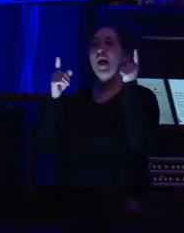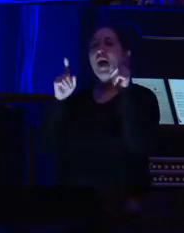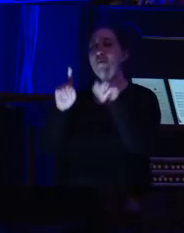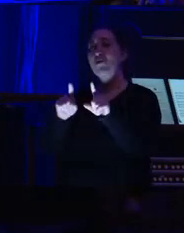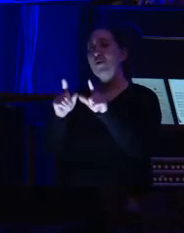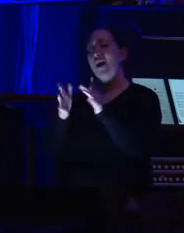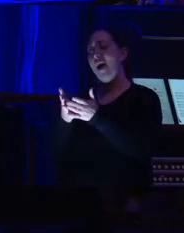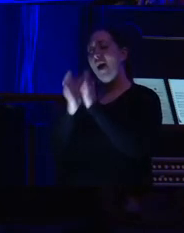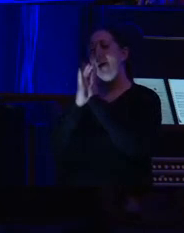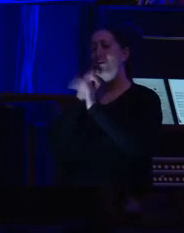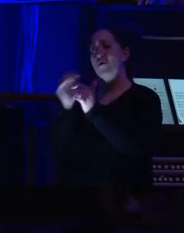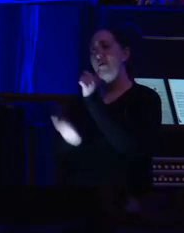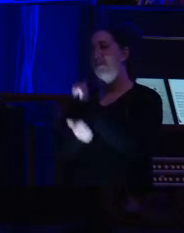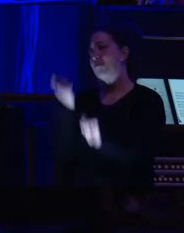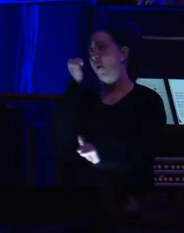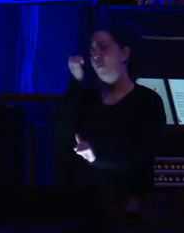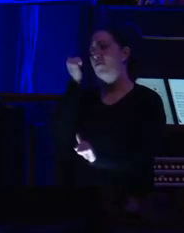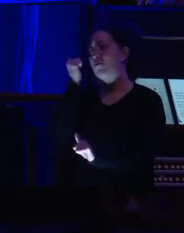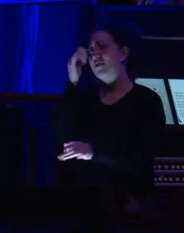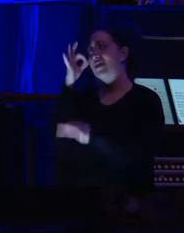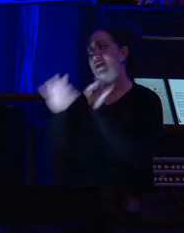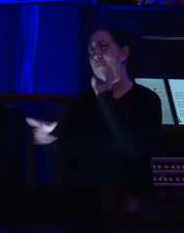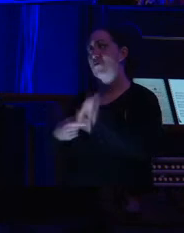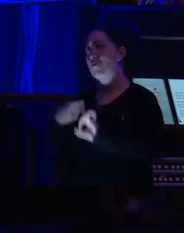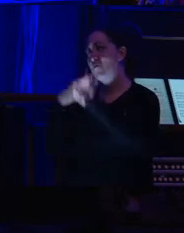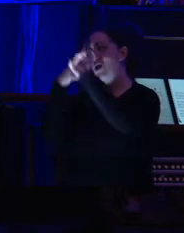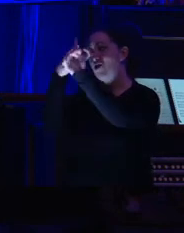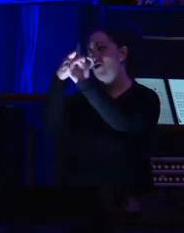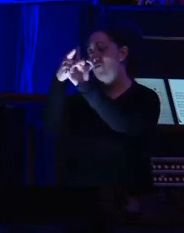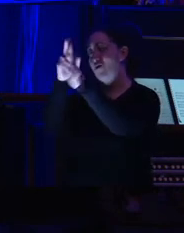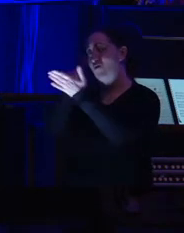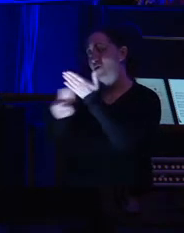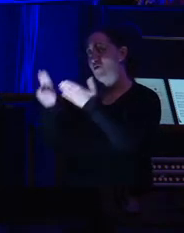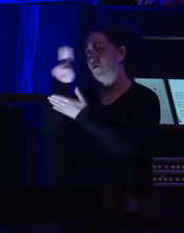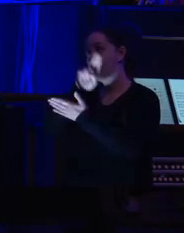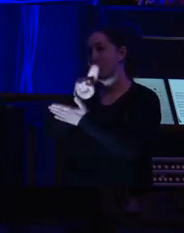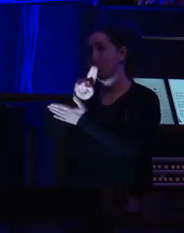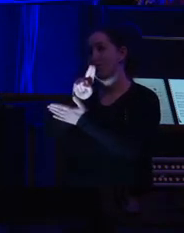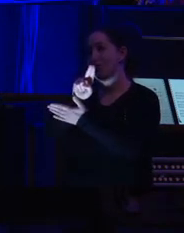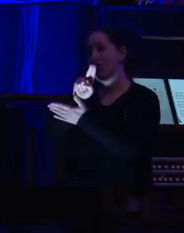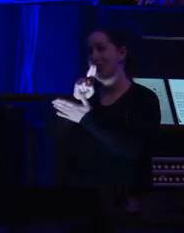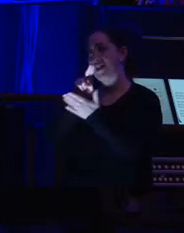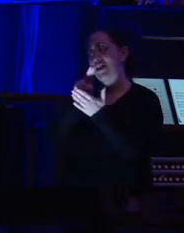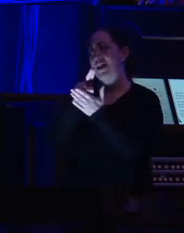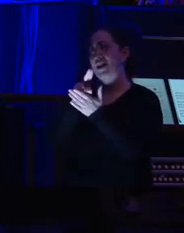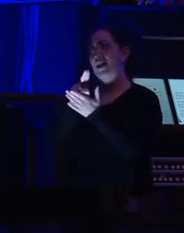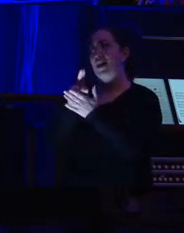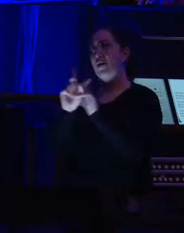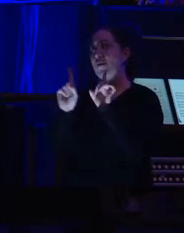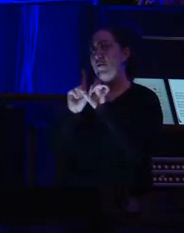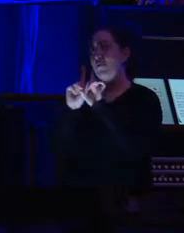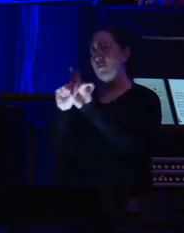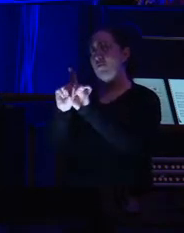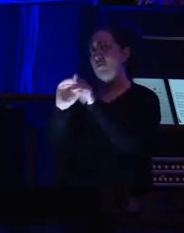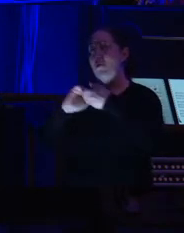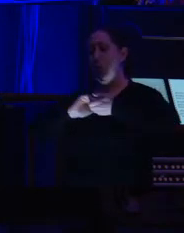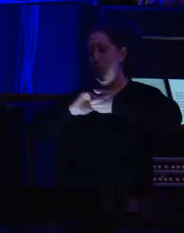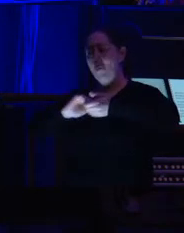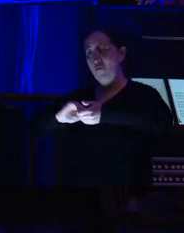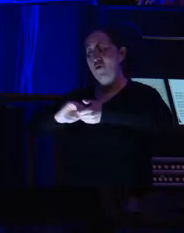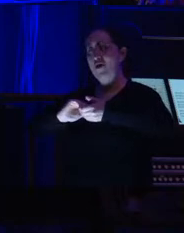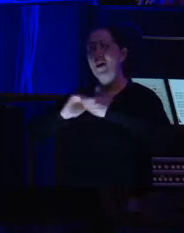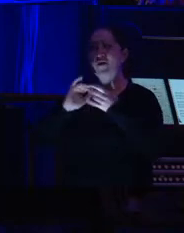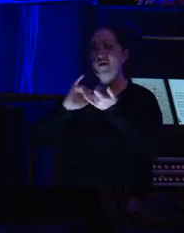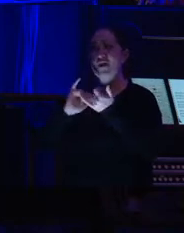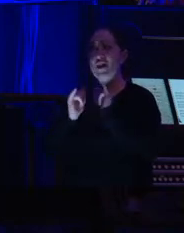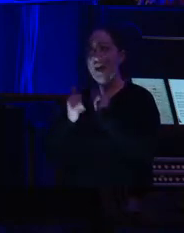most, the central mission of our universities, we are the closest of partners, united in our